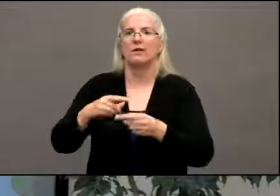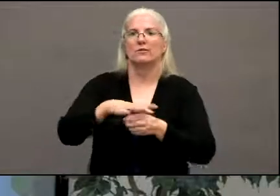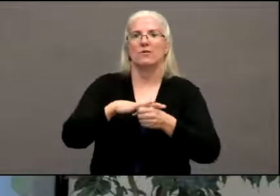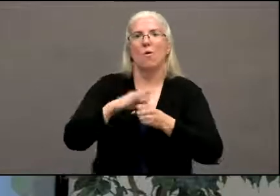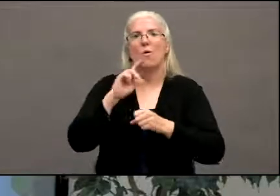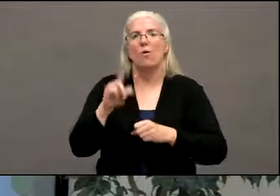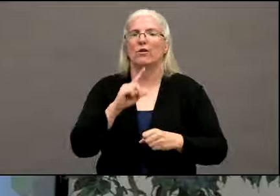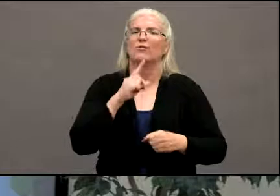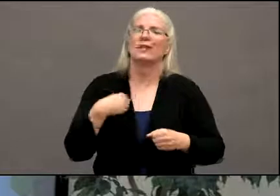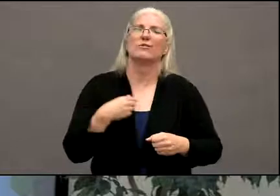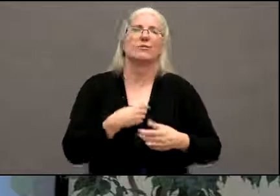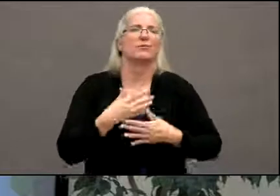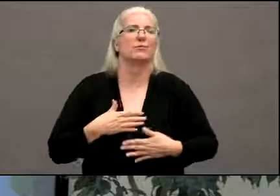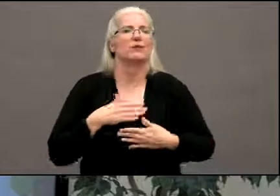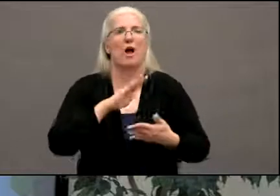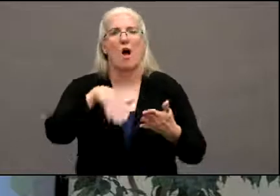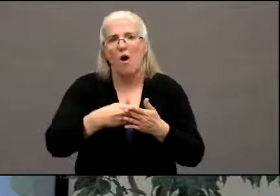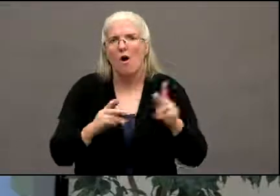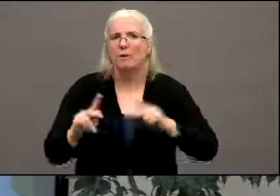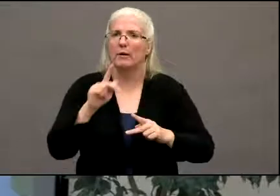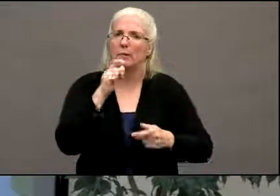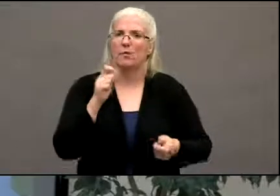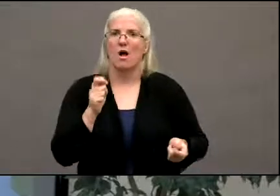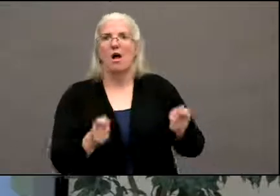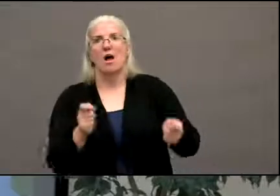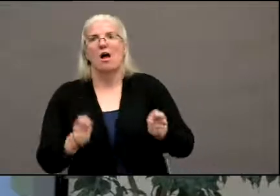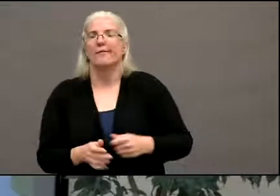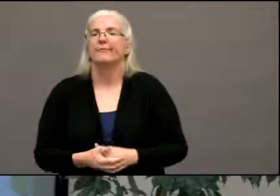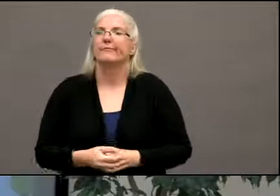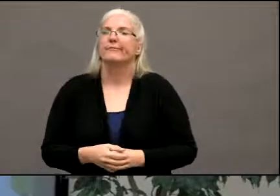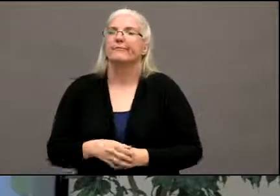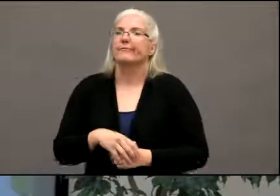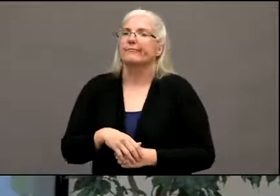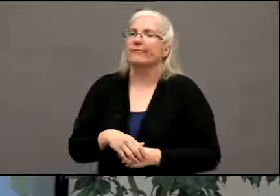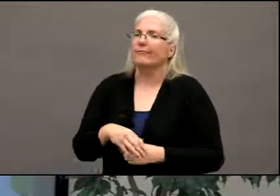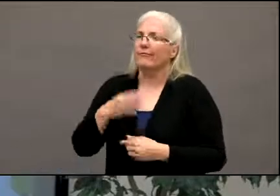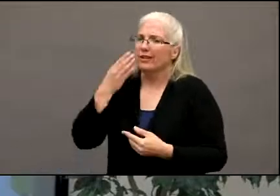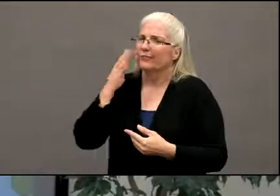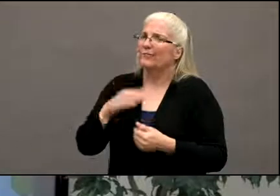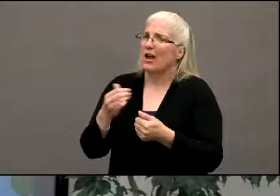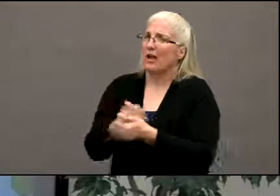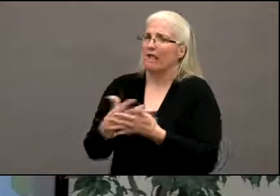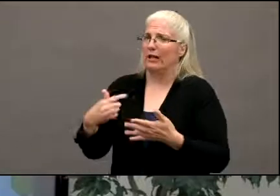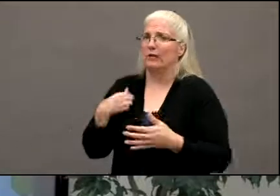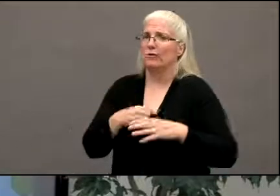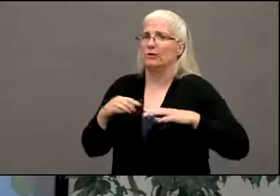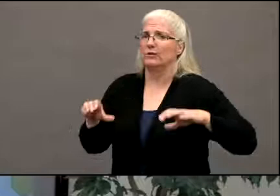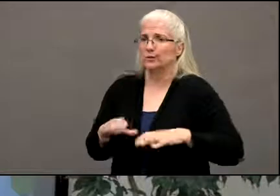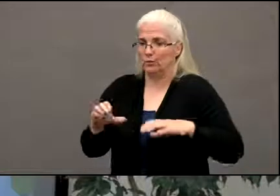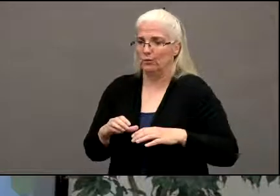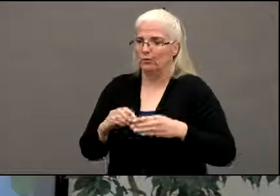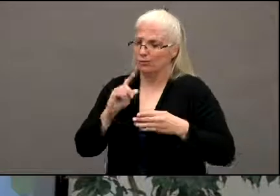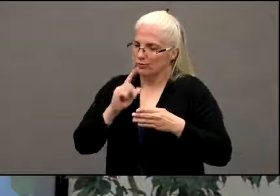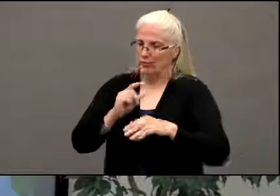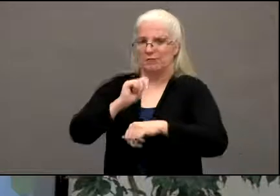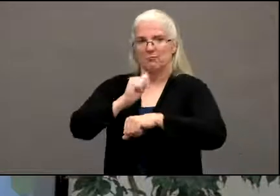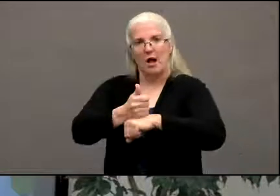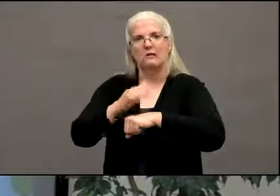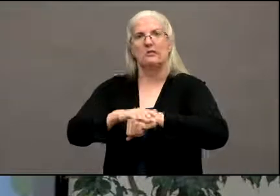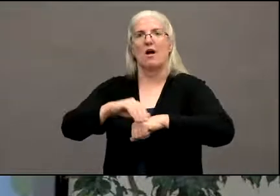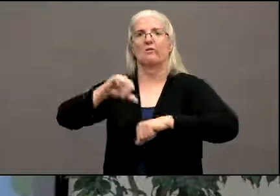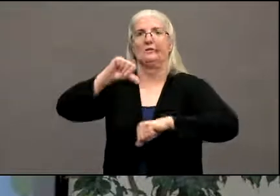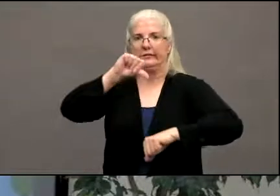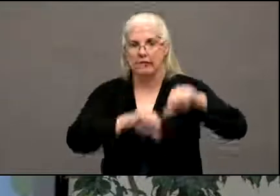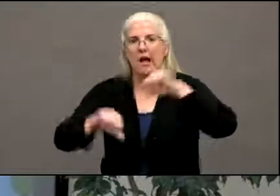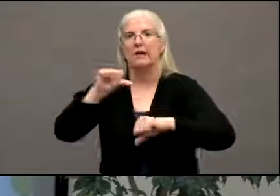talk about, because everything we do here is guided by science. So indoor restaurant, indoor eating indoors is out of the